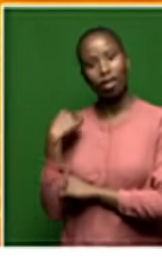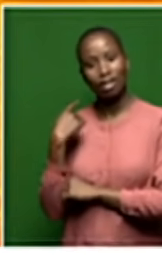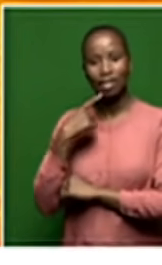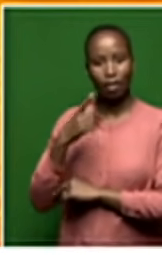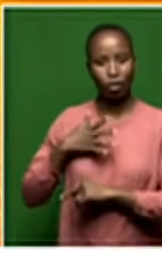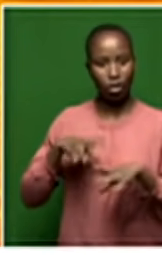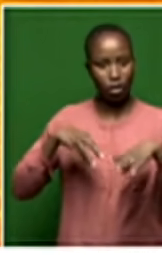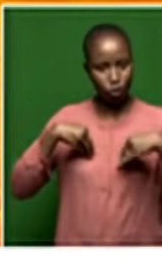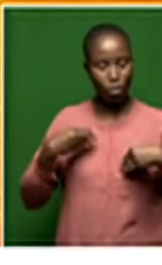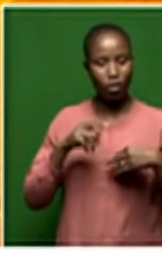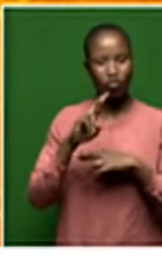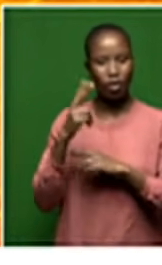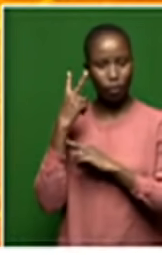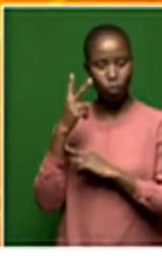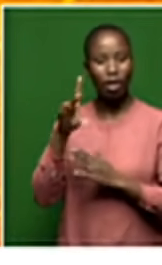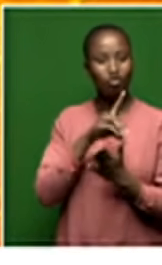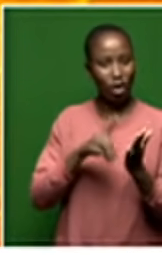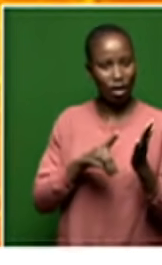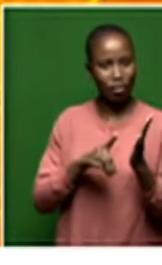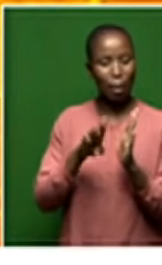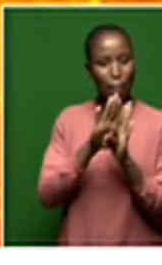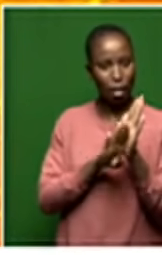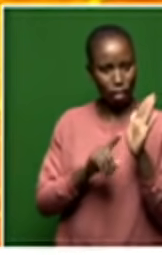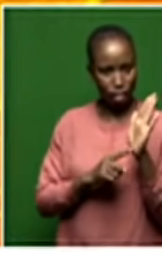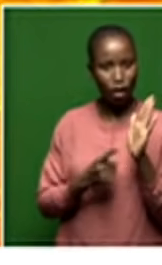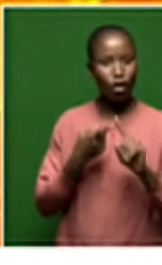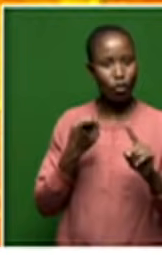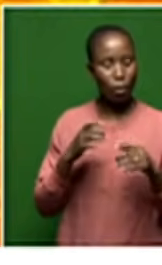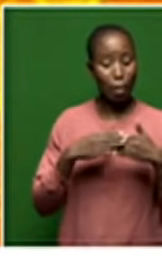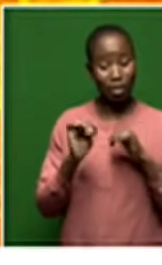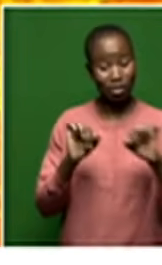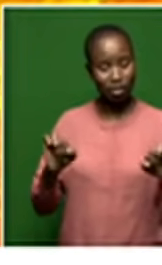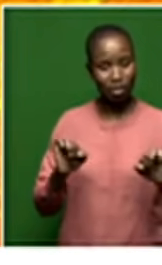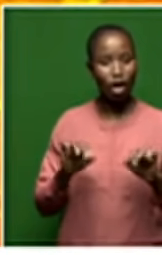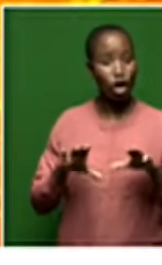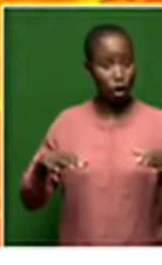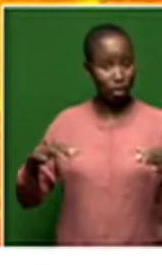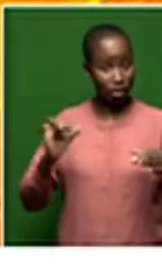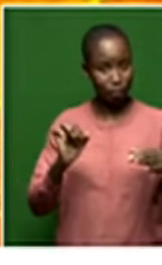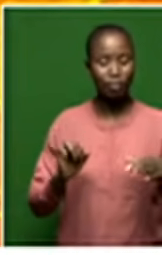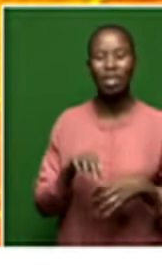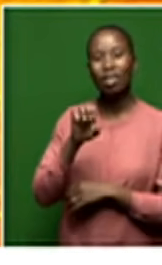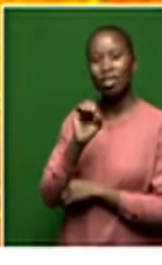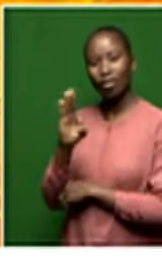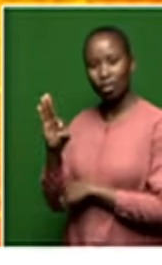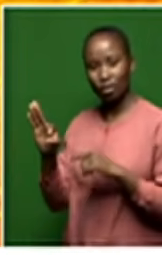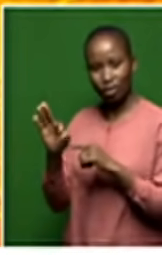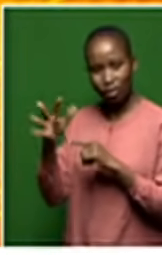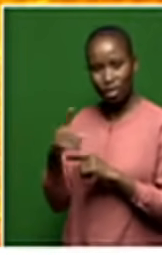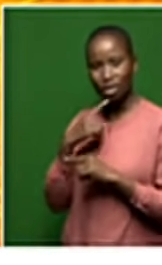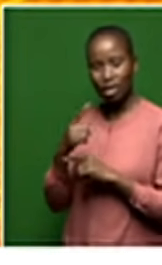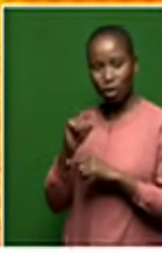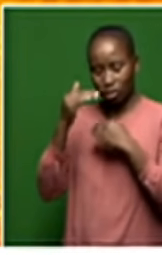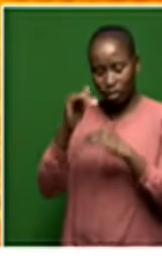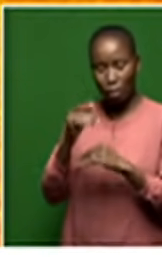a revised draft bill by majority members in the committee. So the EFF said termed the draft is